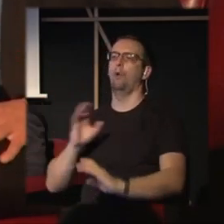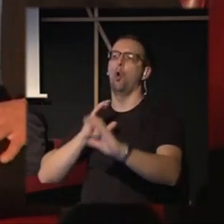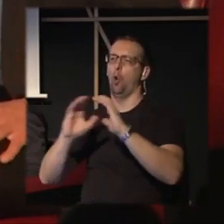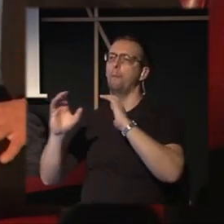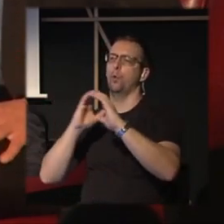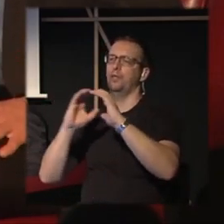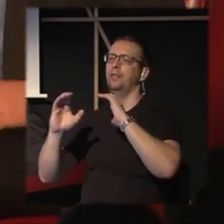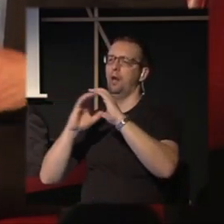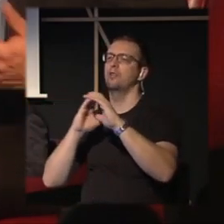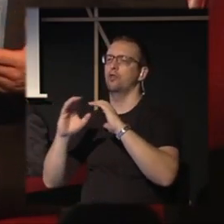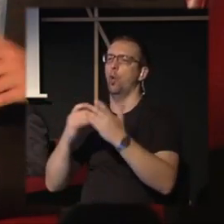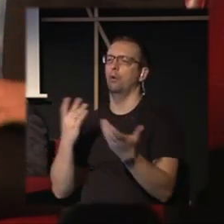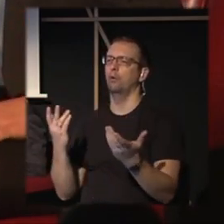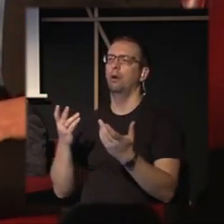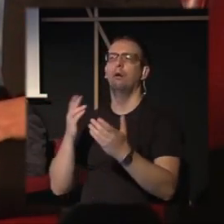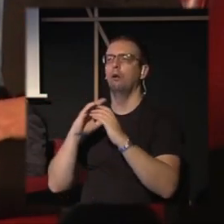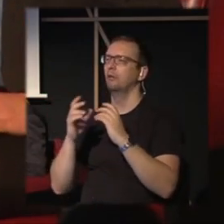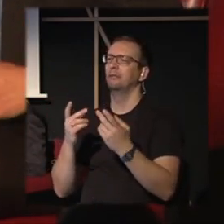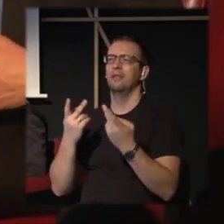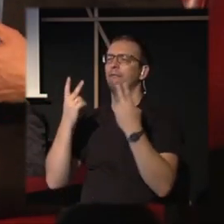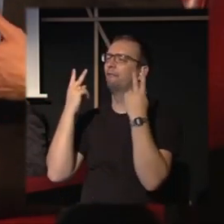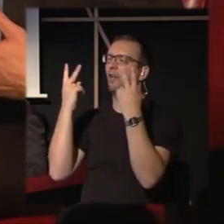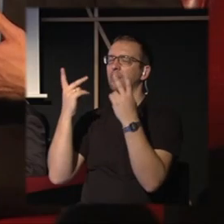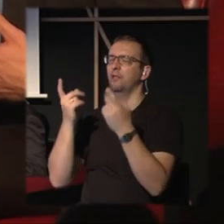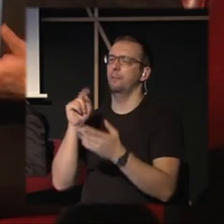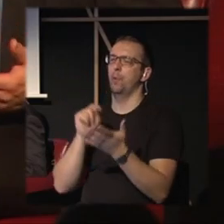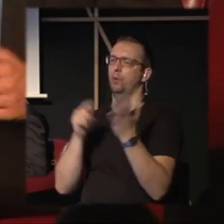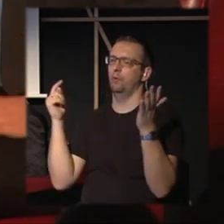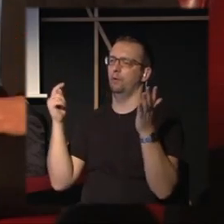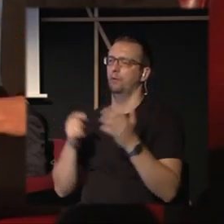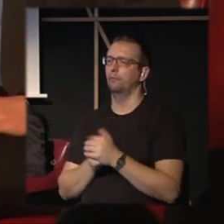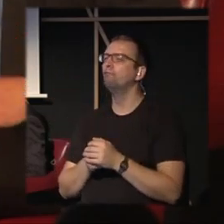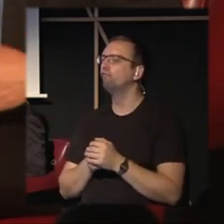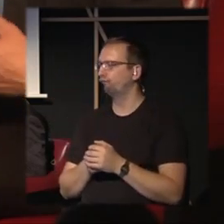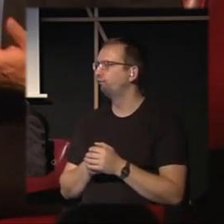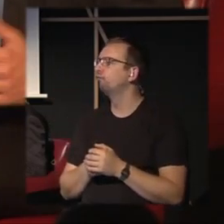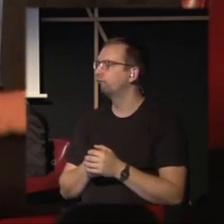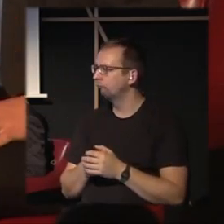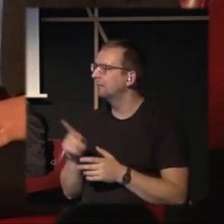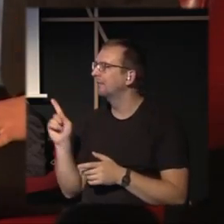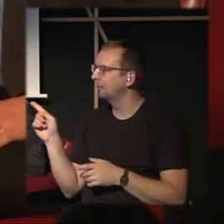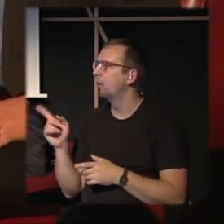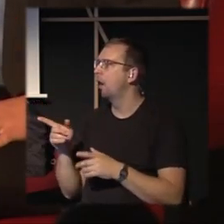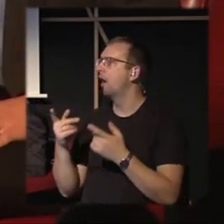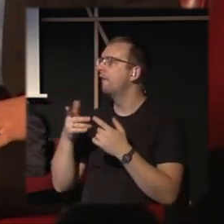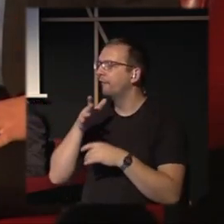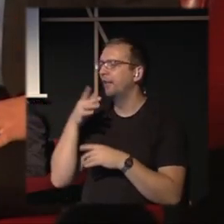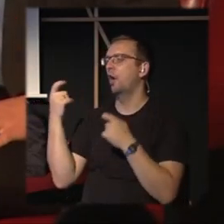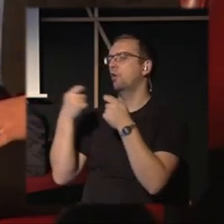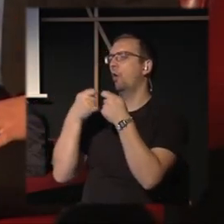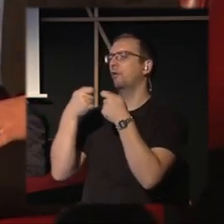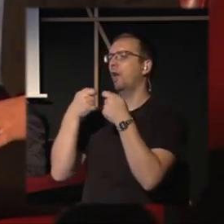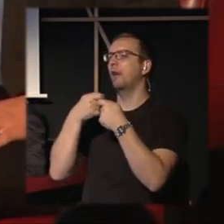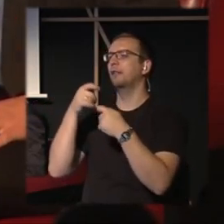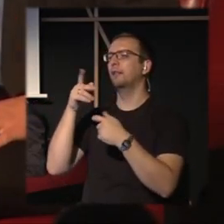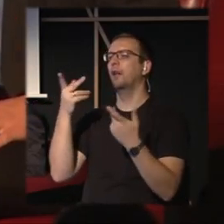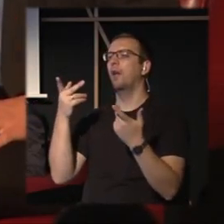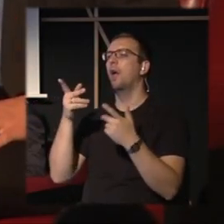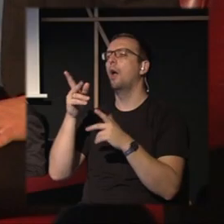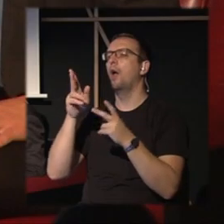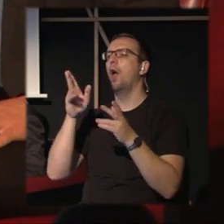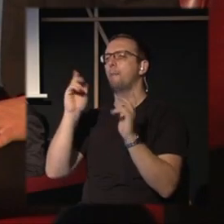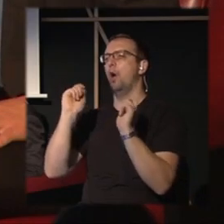disability NGOs. Maybe you can tell us a little bit about the benefits you see in the collaboration with disability NGOs.